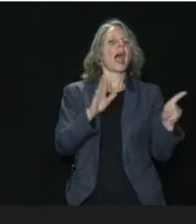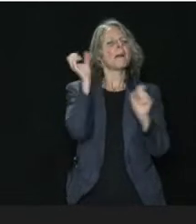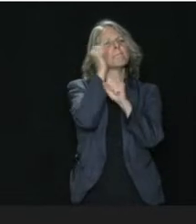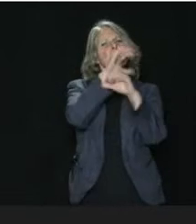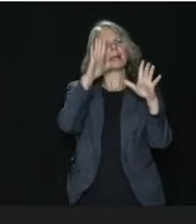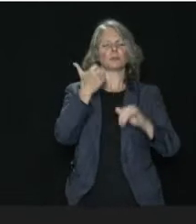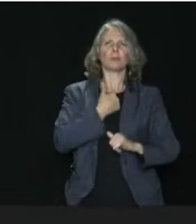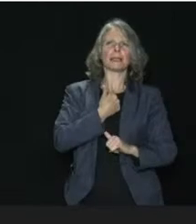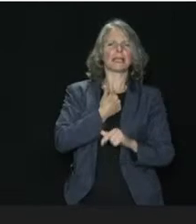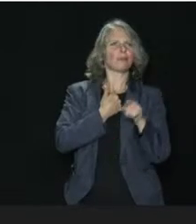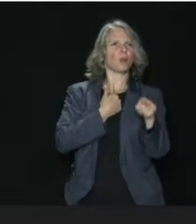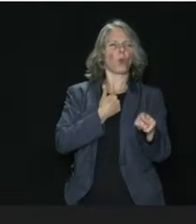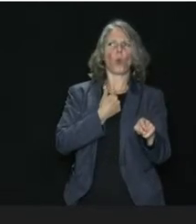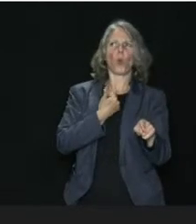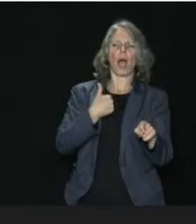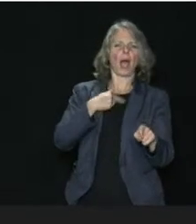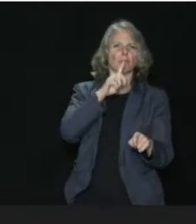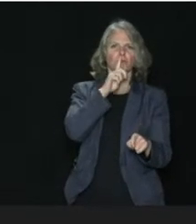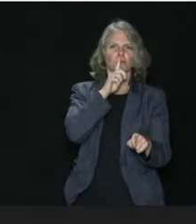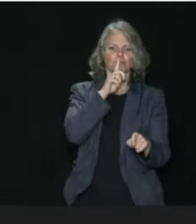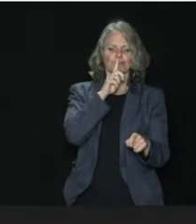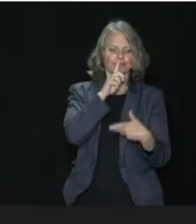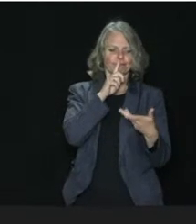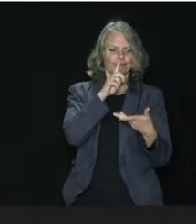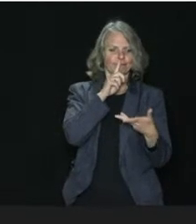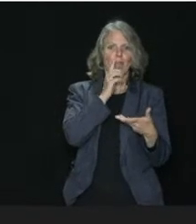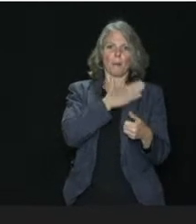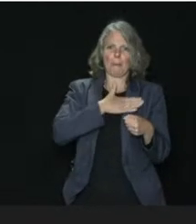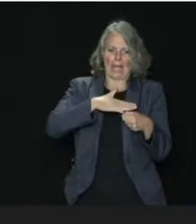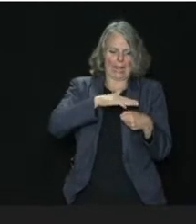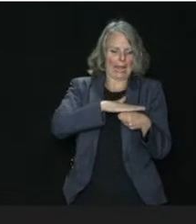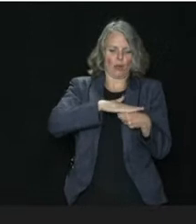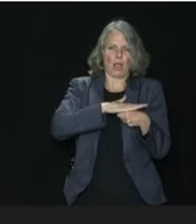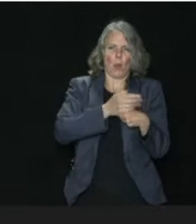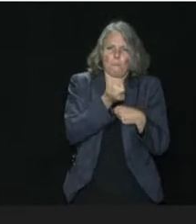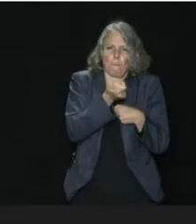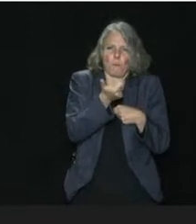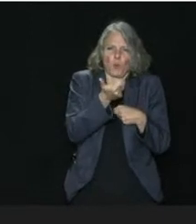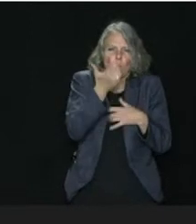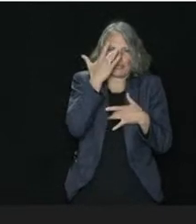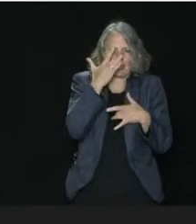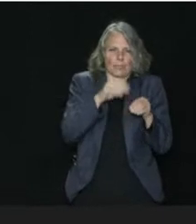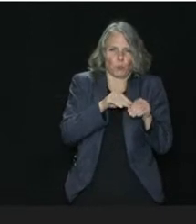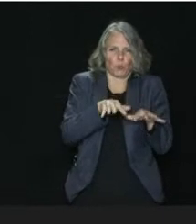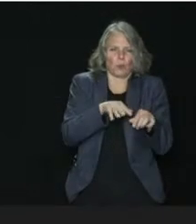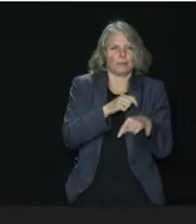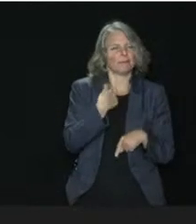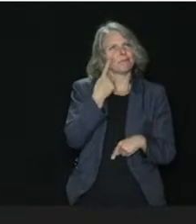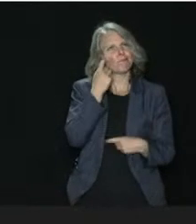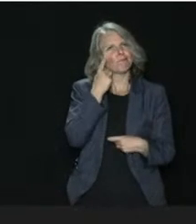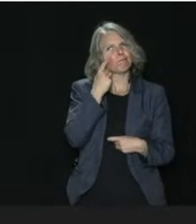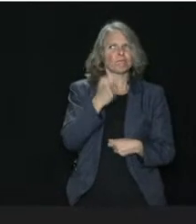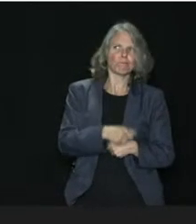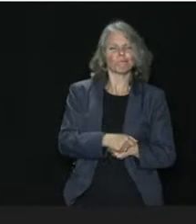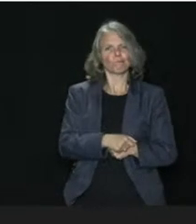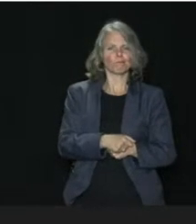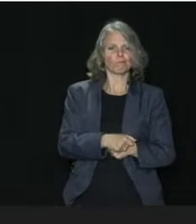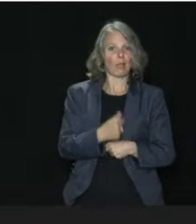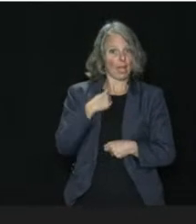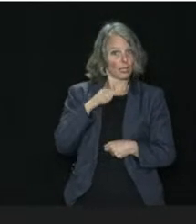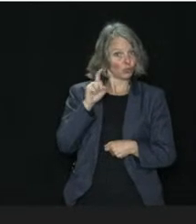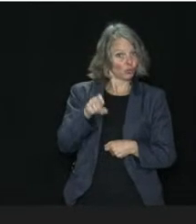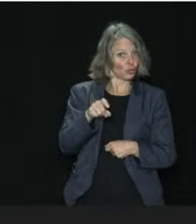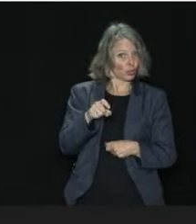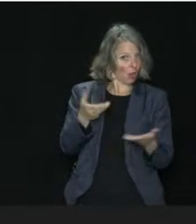who's not in a province or an area that is hard hit by COVID at the moment and is wondering whether they should take